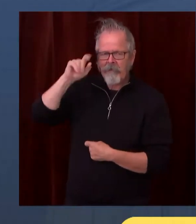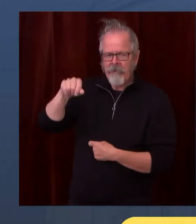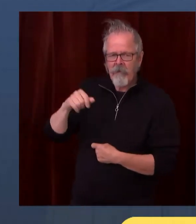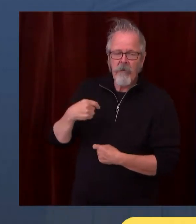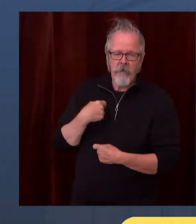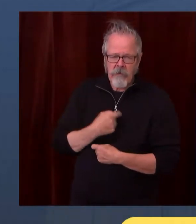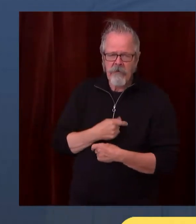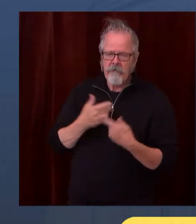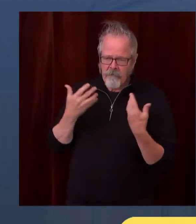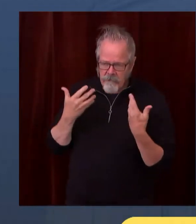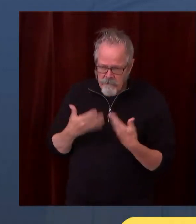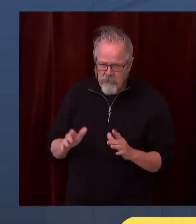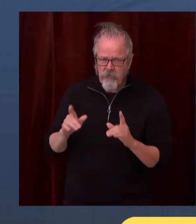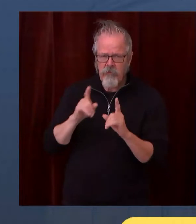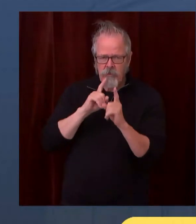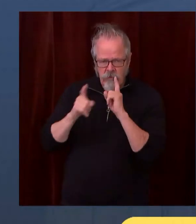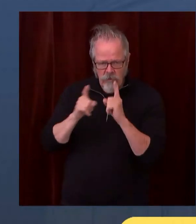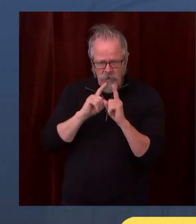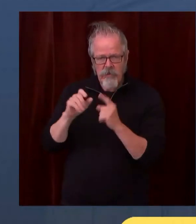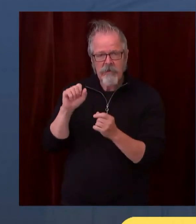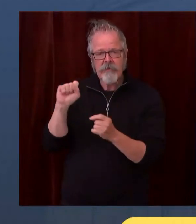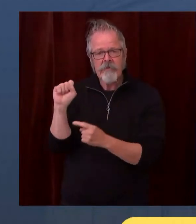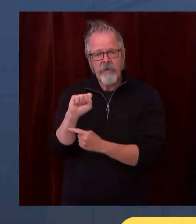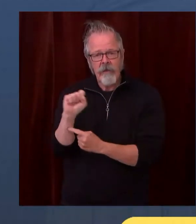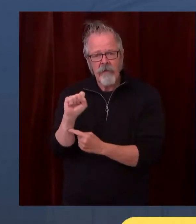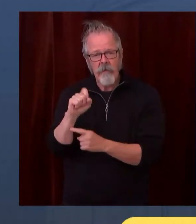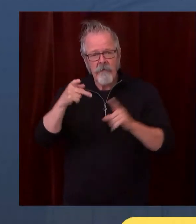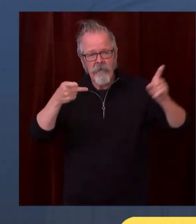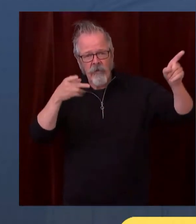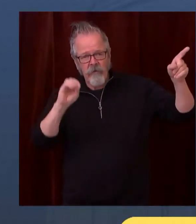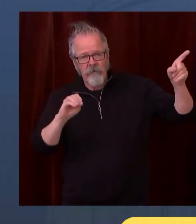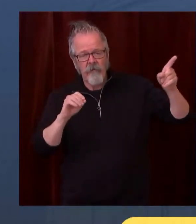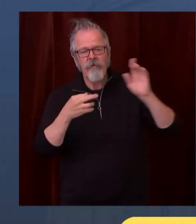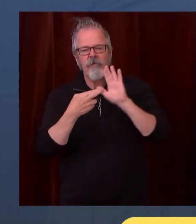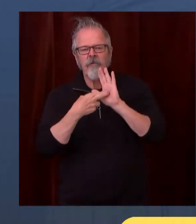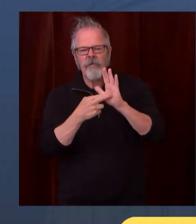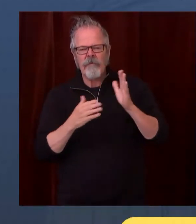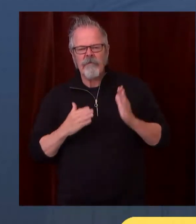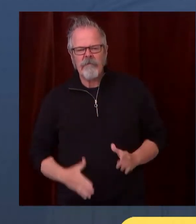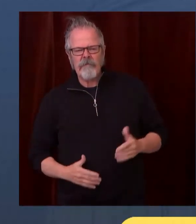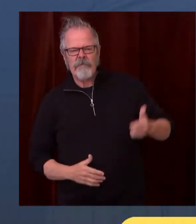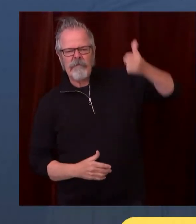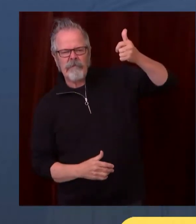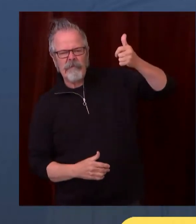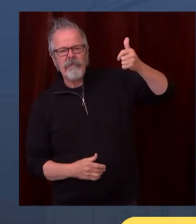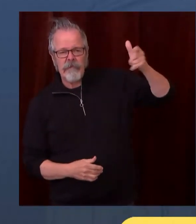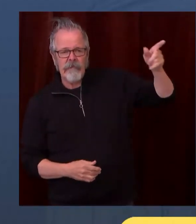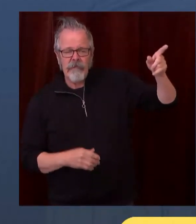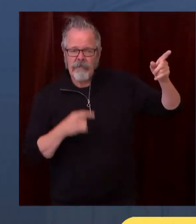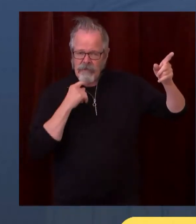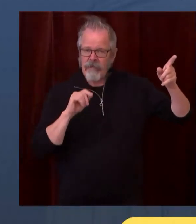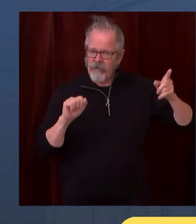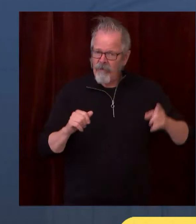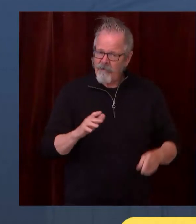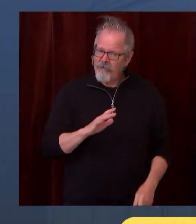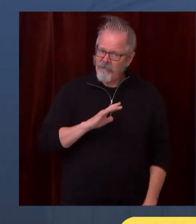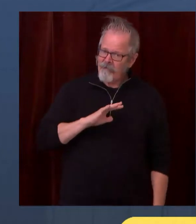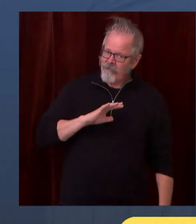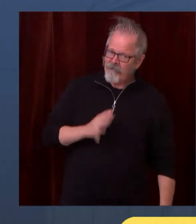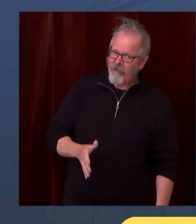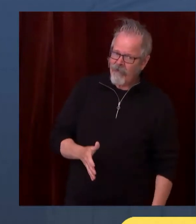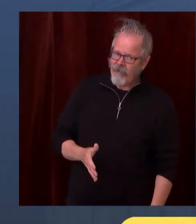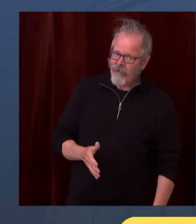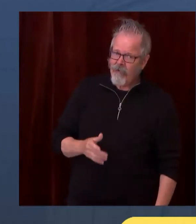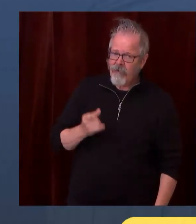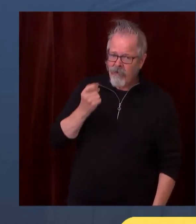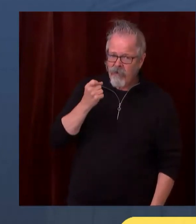doing the work have told us that the machines have been broken and they don't see how, at least in the immediate future, they can